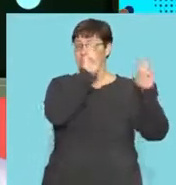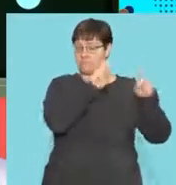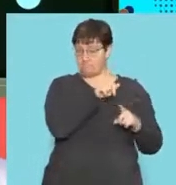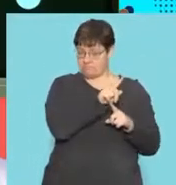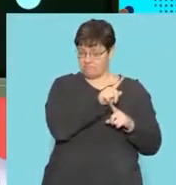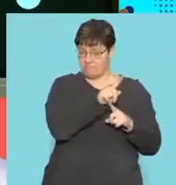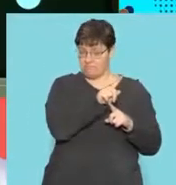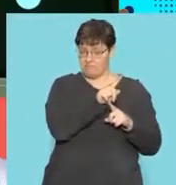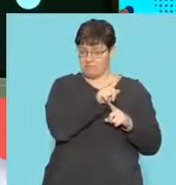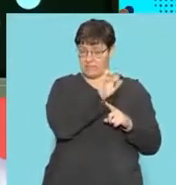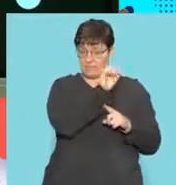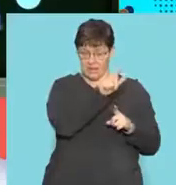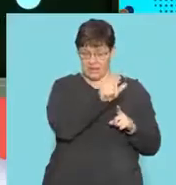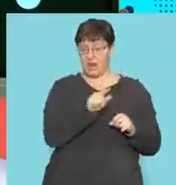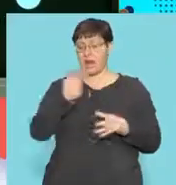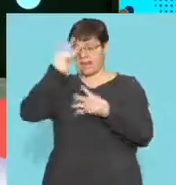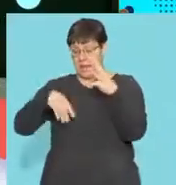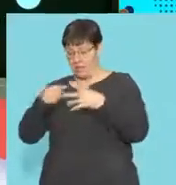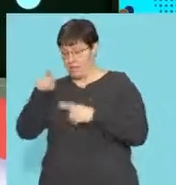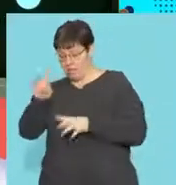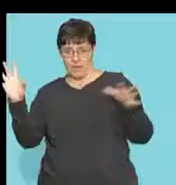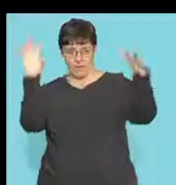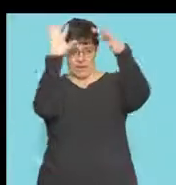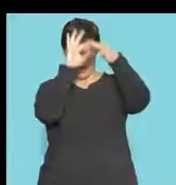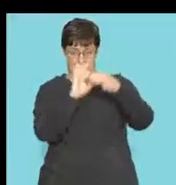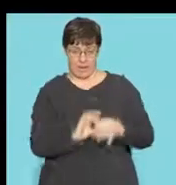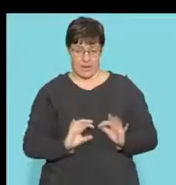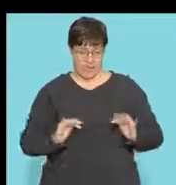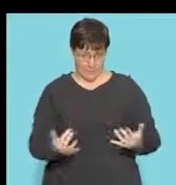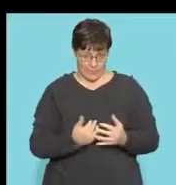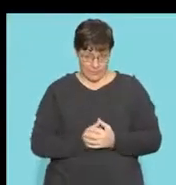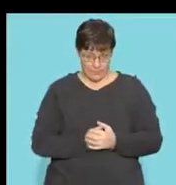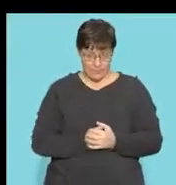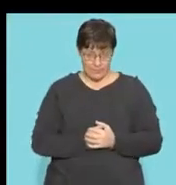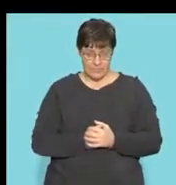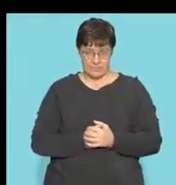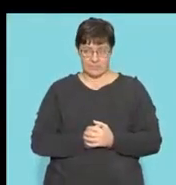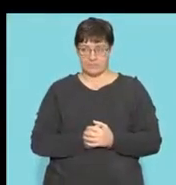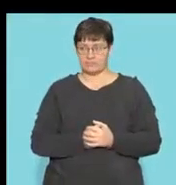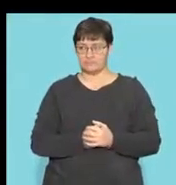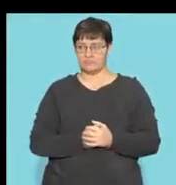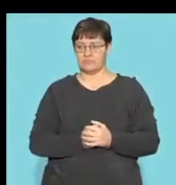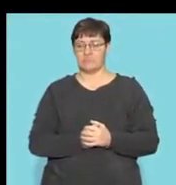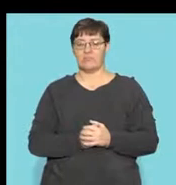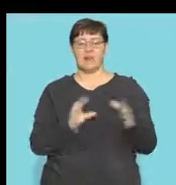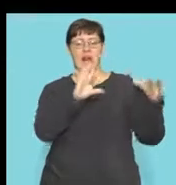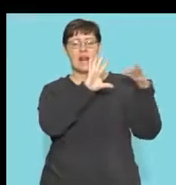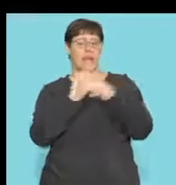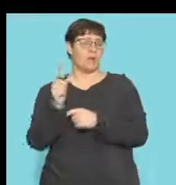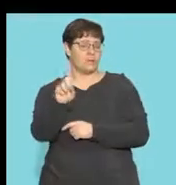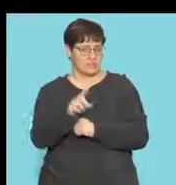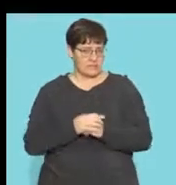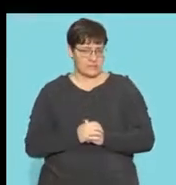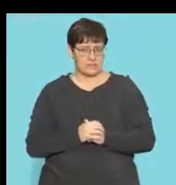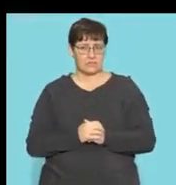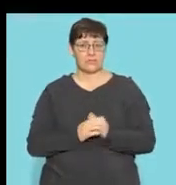table of standard reduction potential table. So this is the link we're making. We're making